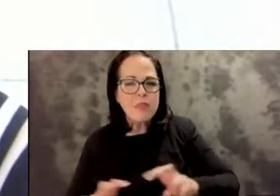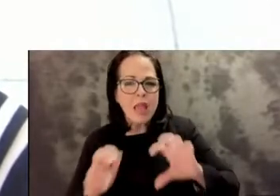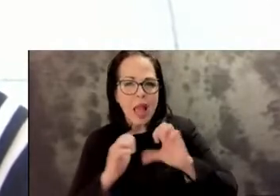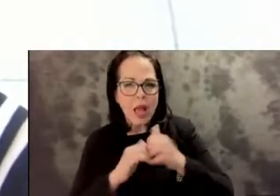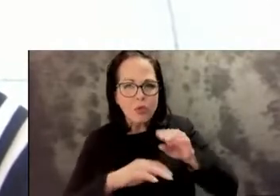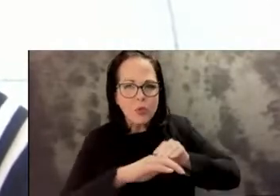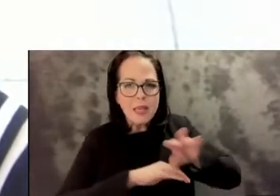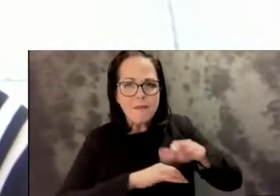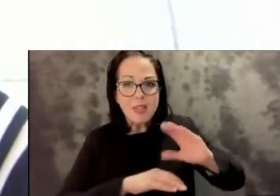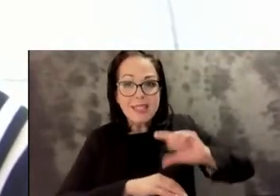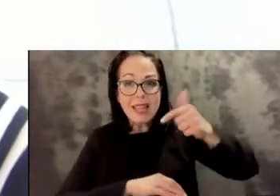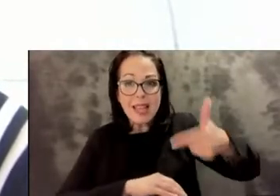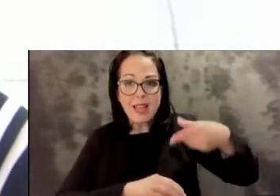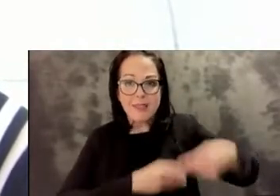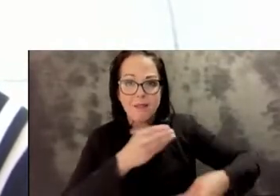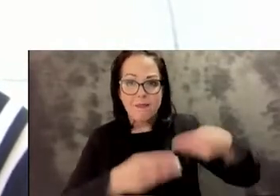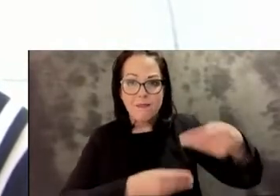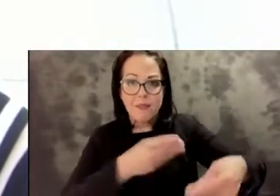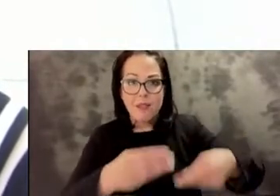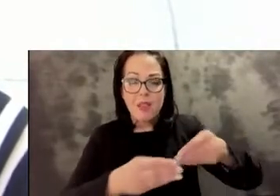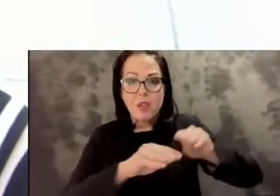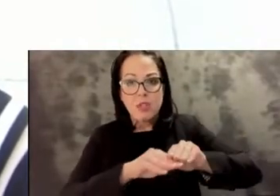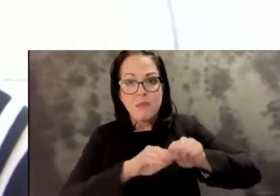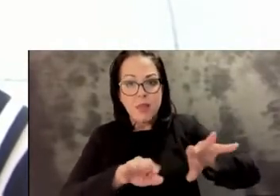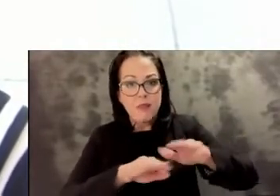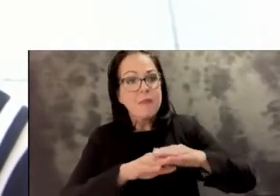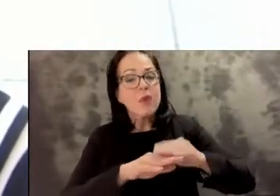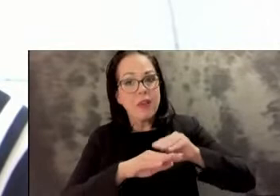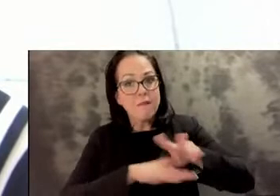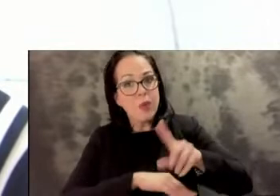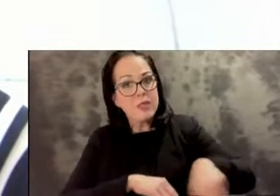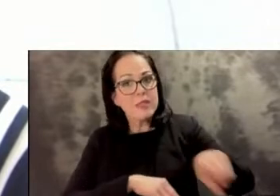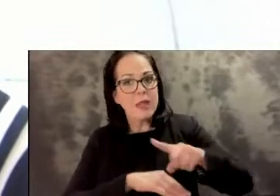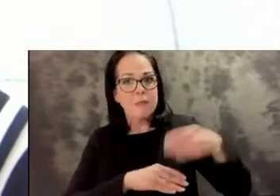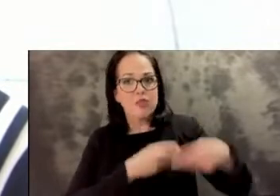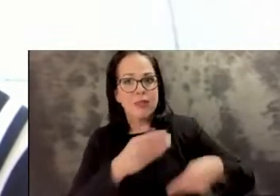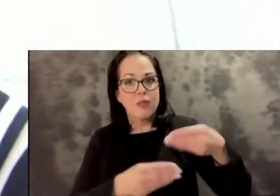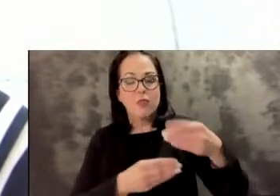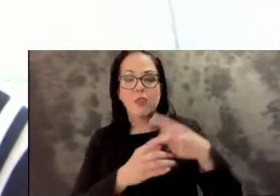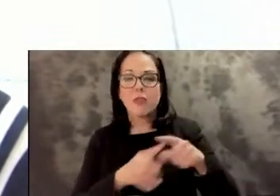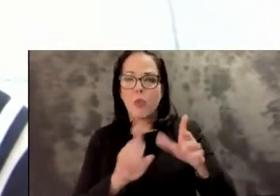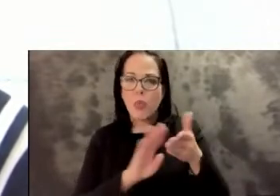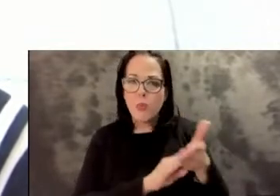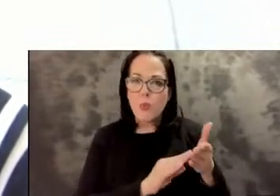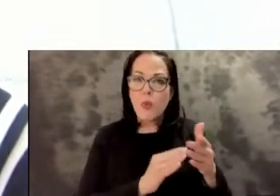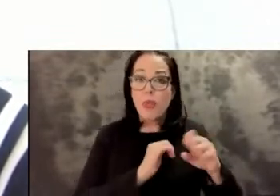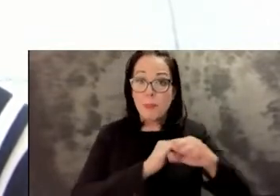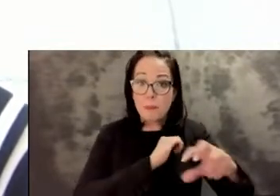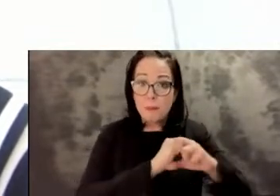generation positively through the school system and through the parents and also through the media.